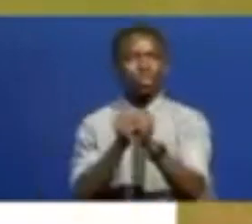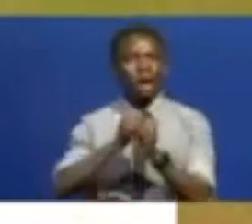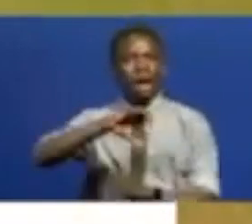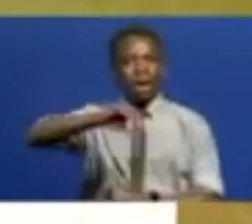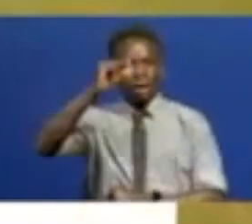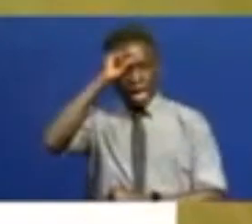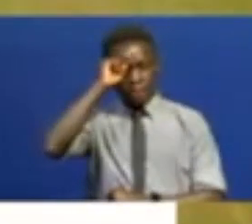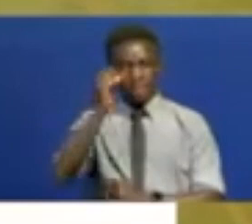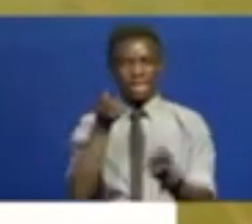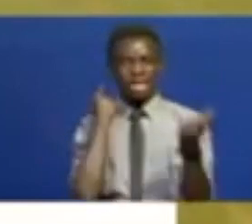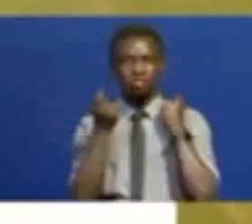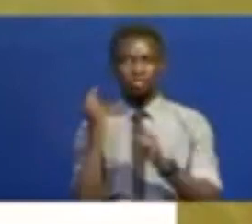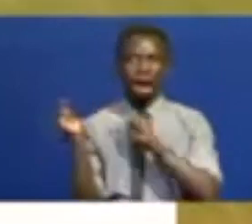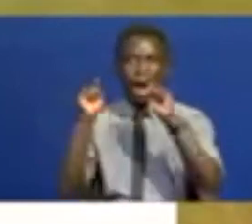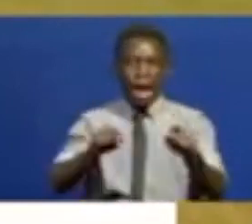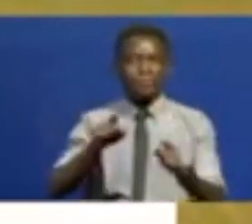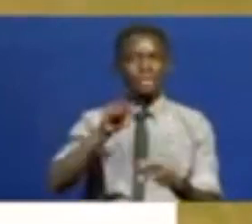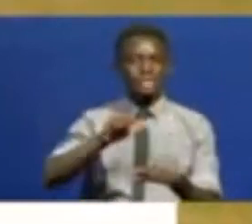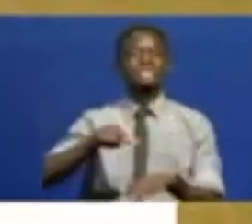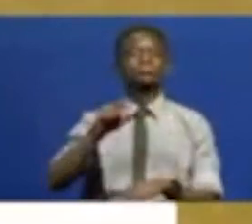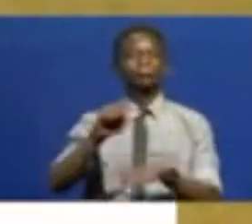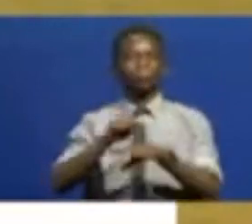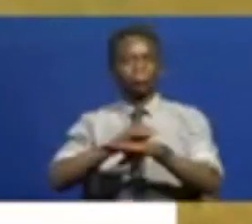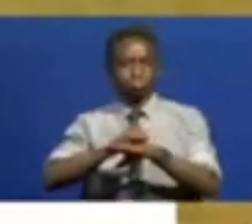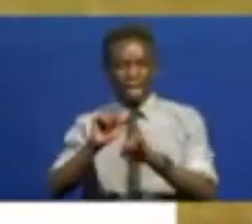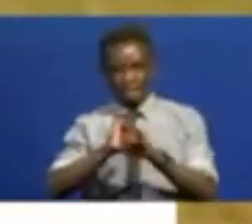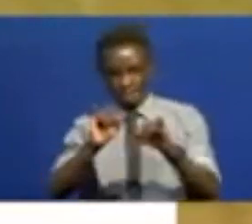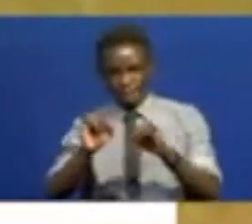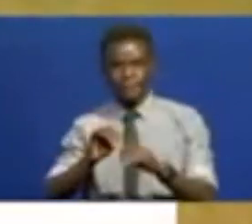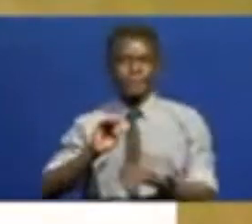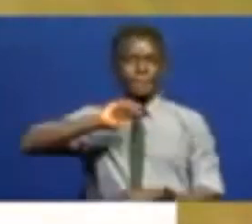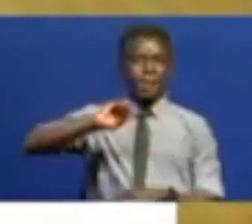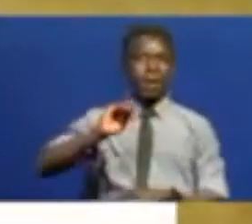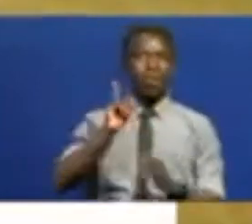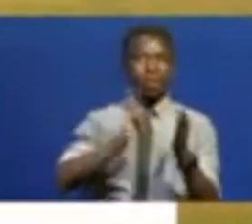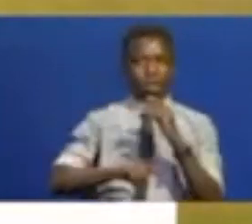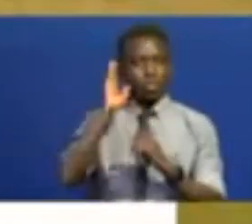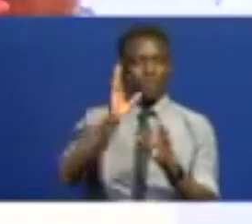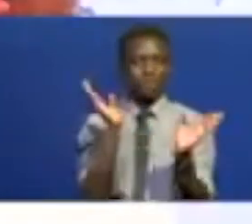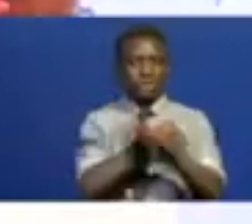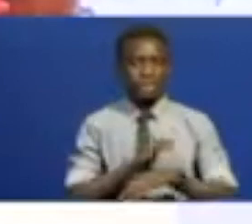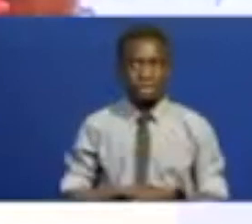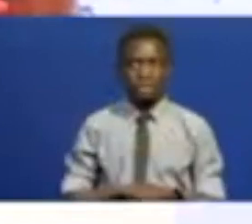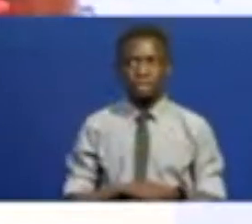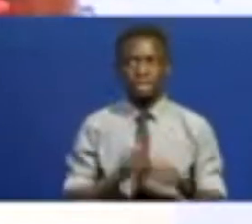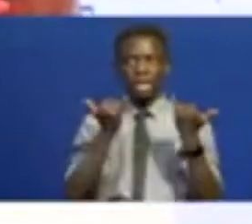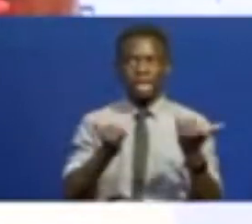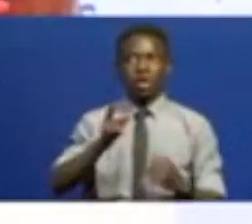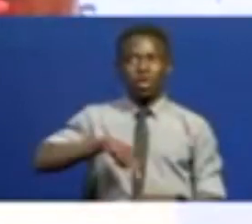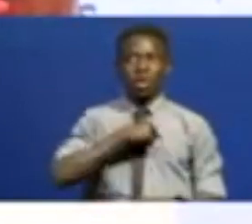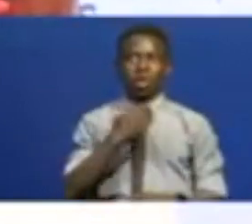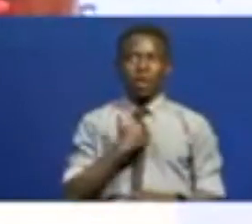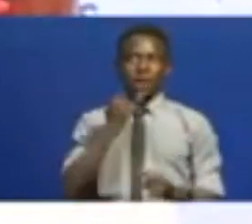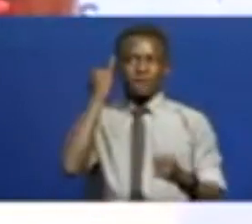moving in to finish up and polish what's remaining. I made a special request to our city to give us the tartan track so that we finally